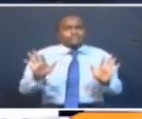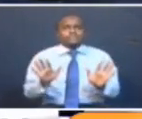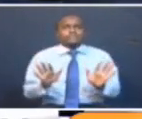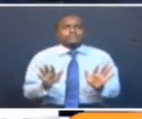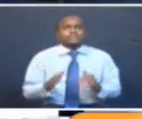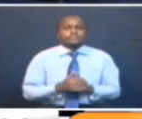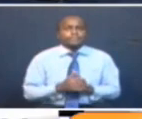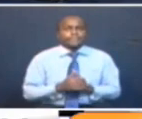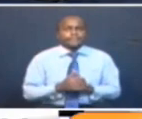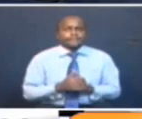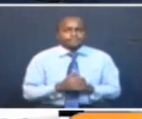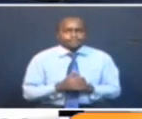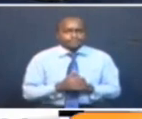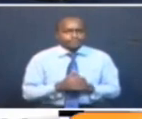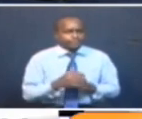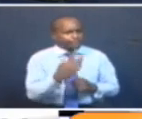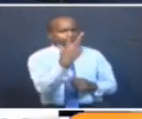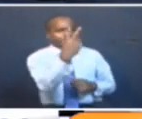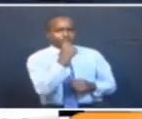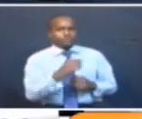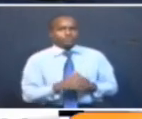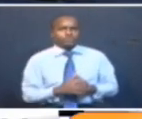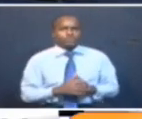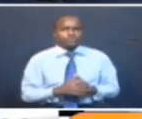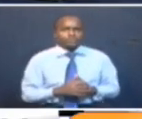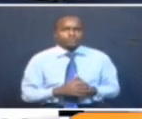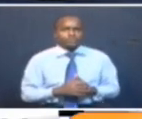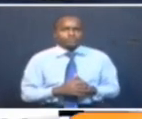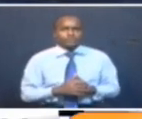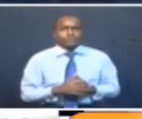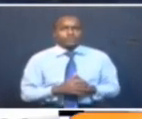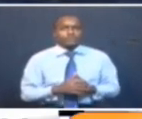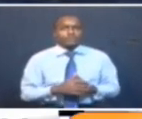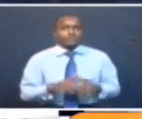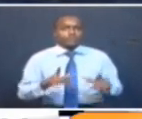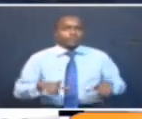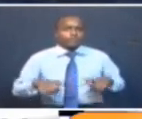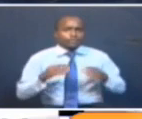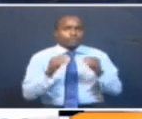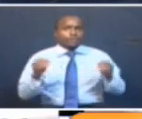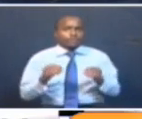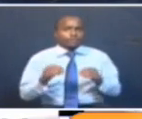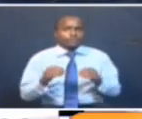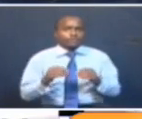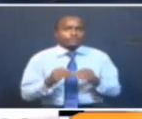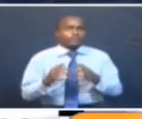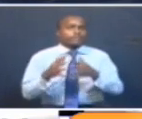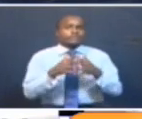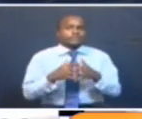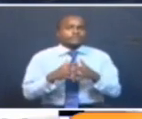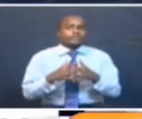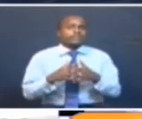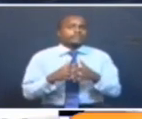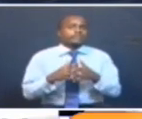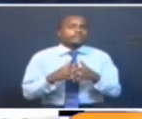foundation. He said, no, you lived too long in the United States. I said, I've stayed 3 years in the United States. What do you mean by I